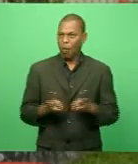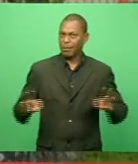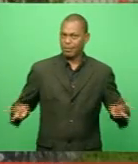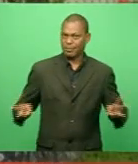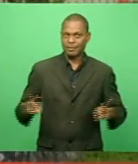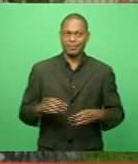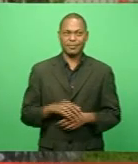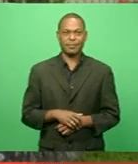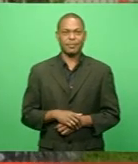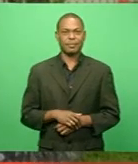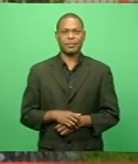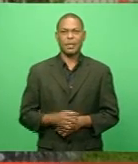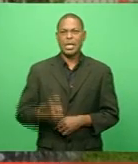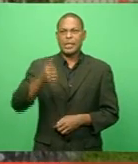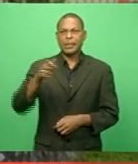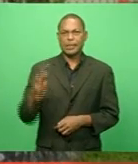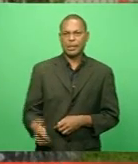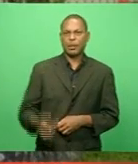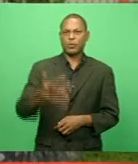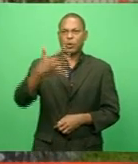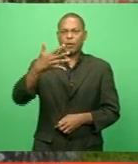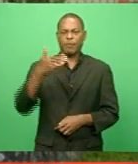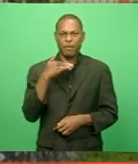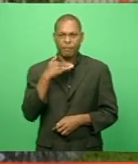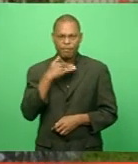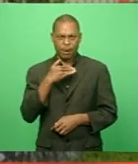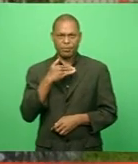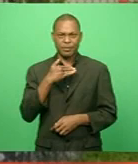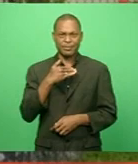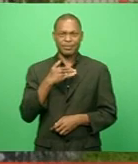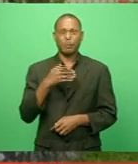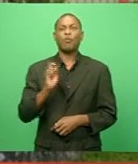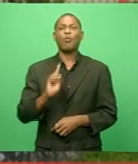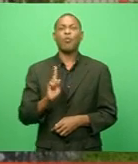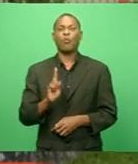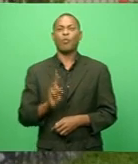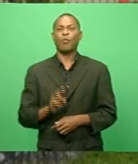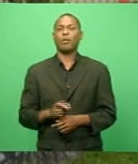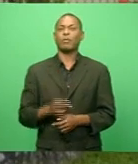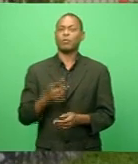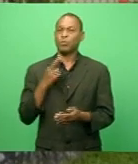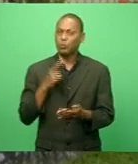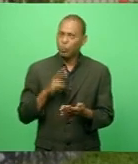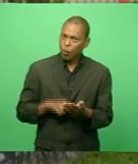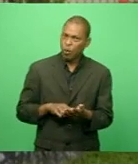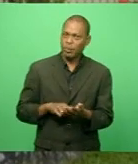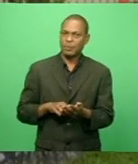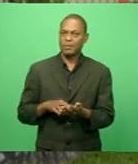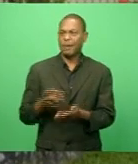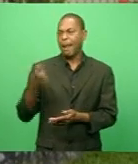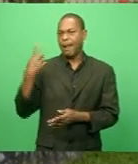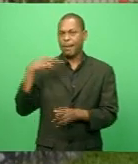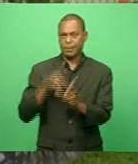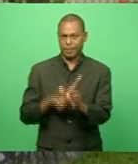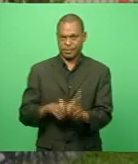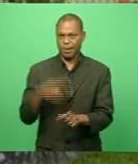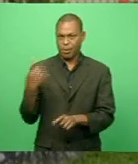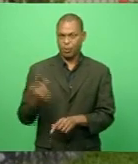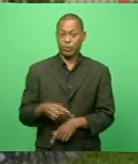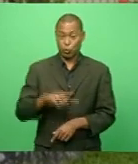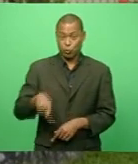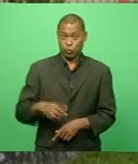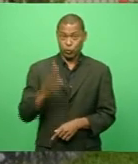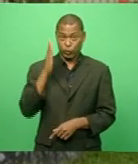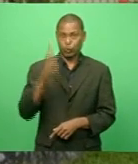massive 6,594 cases of bullying were recorded in schools around the country last year alone. Suva schools